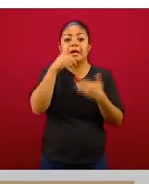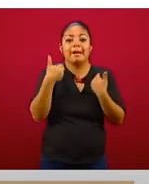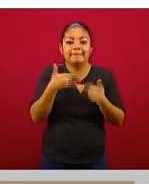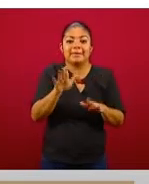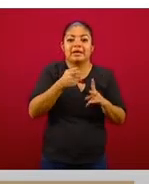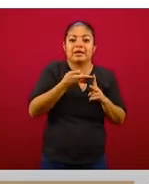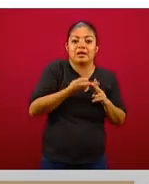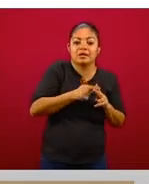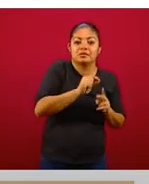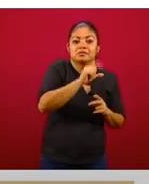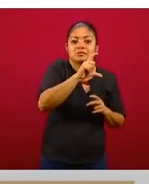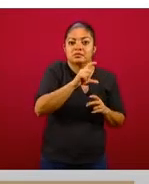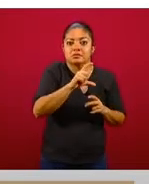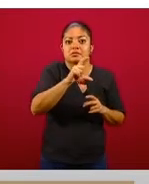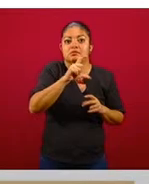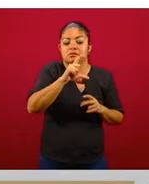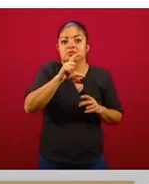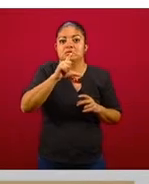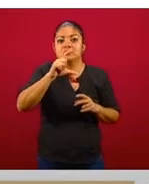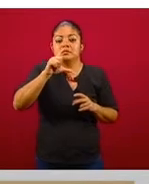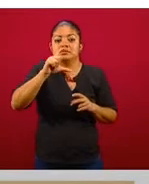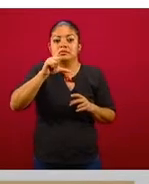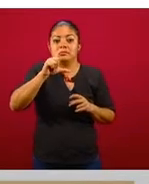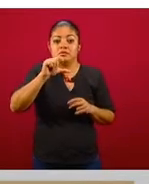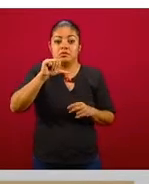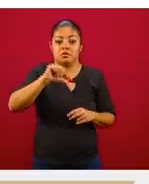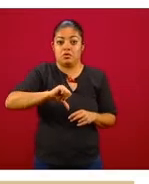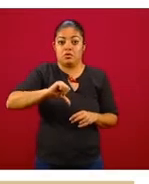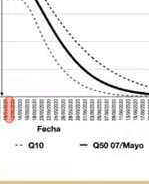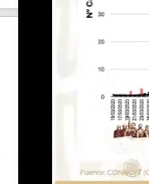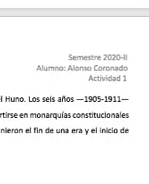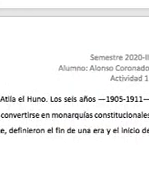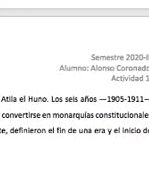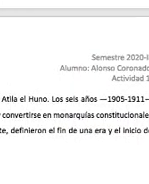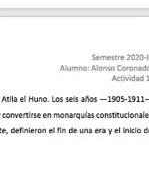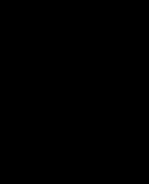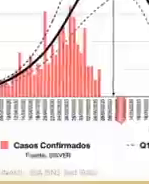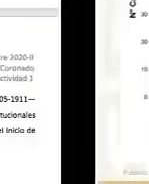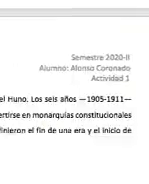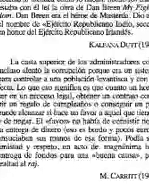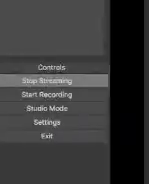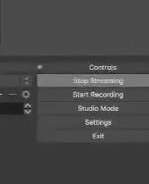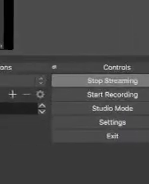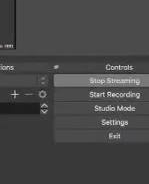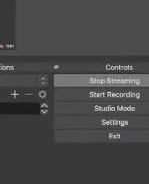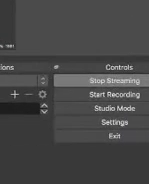Veracruz is only entering the pandemic. We're still not right there.